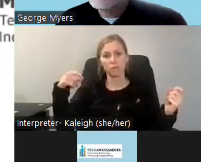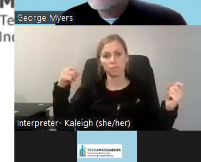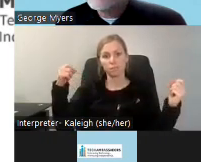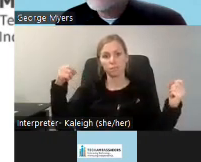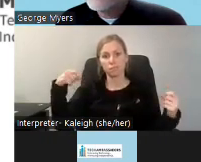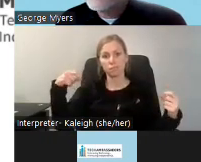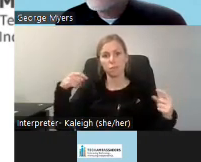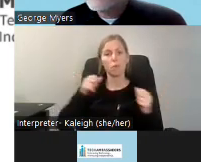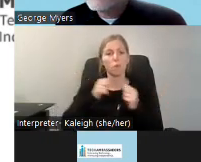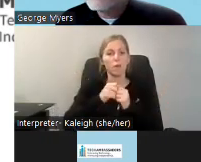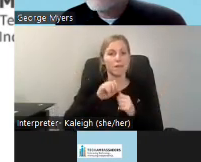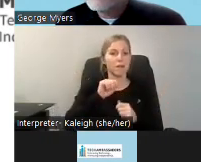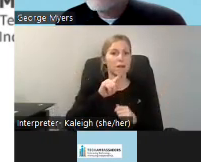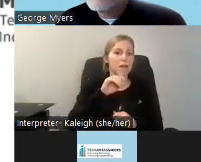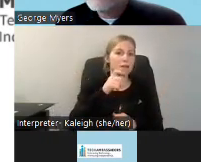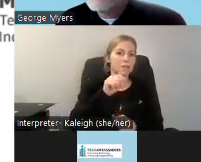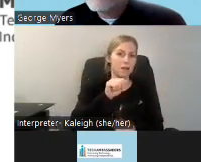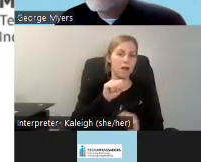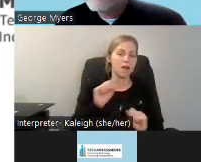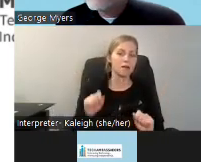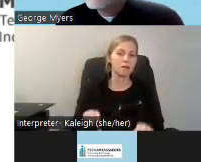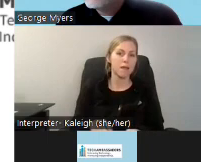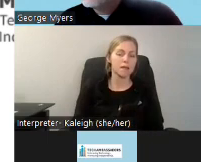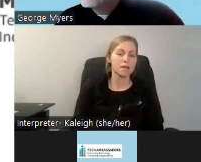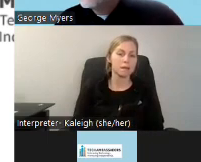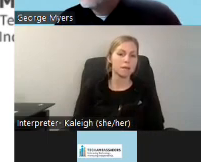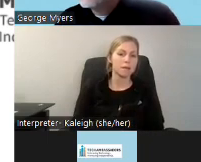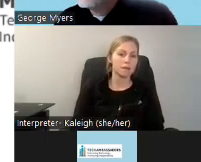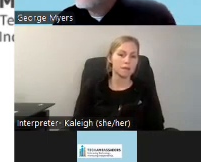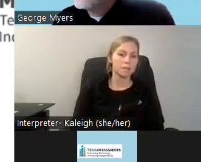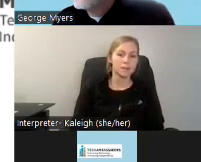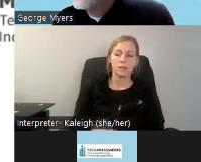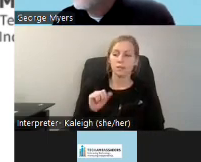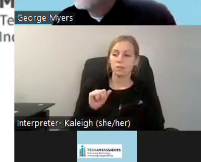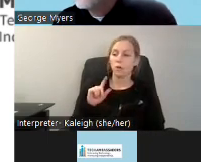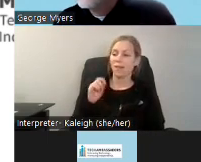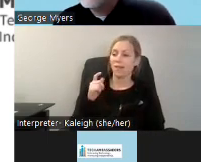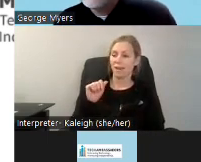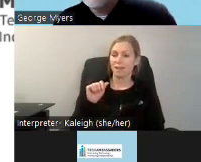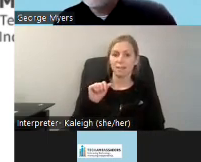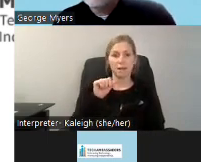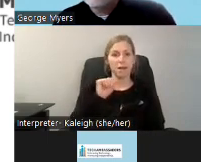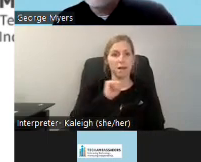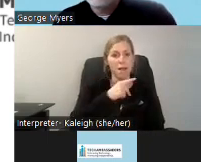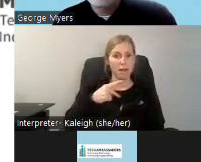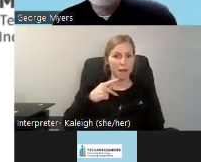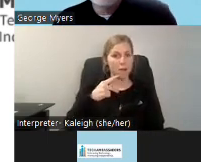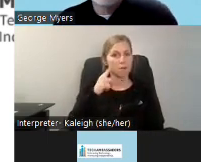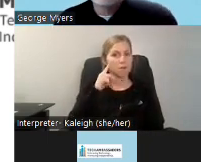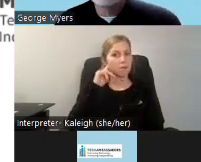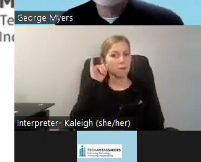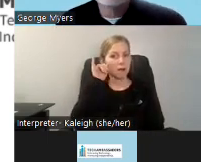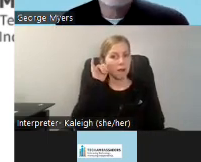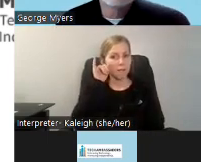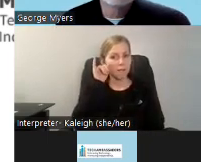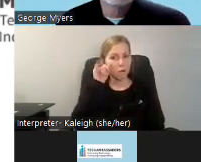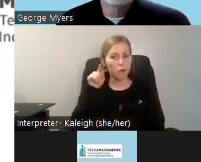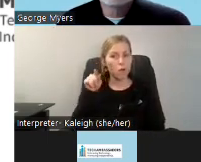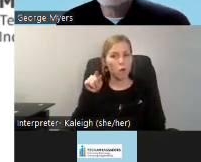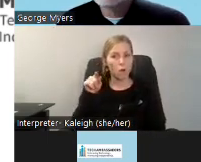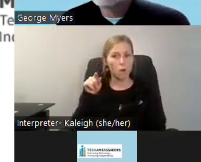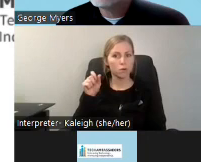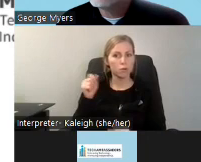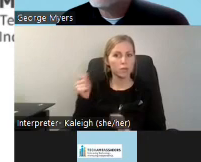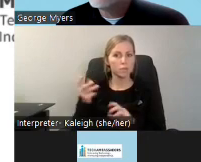have like the Alexa app on the iPhone,